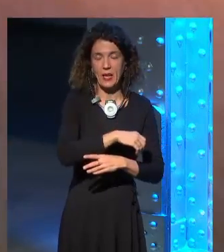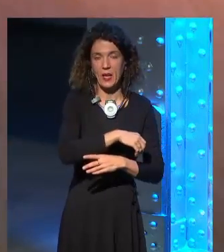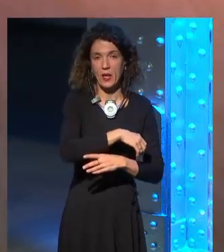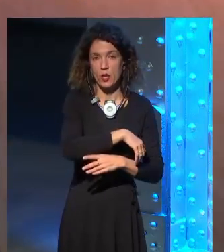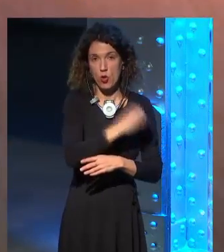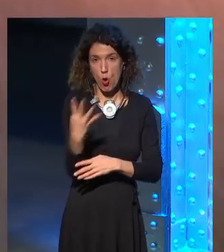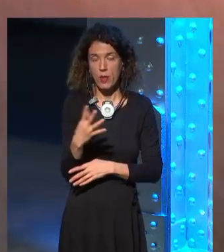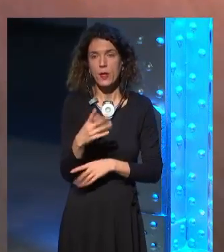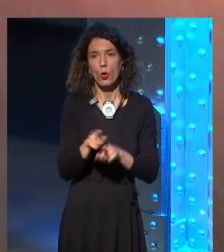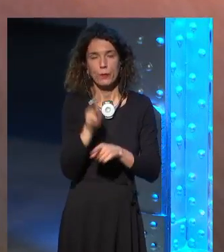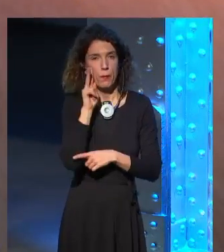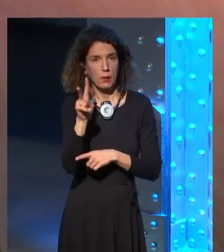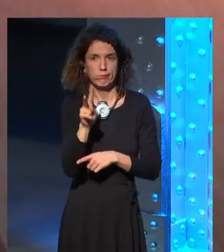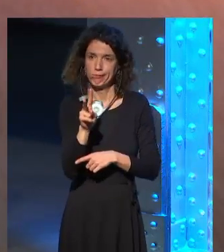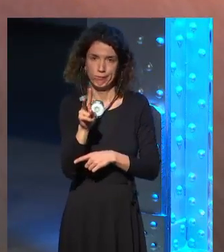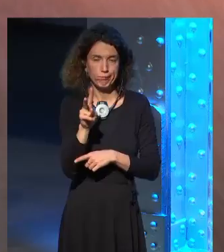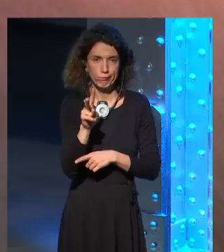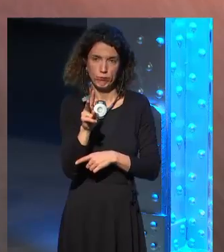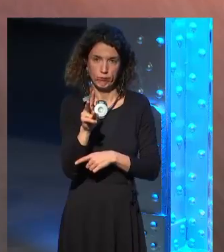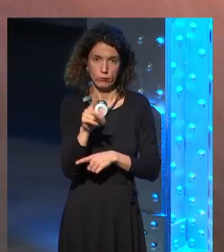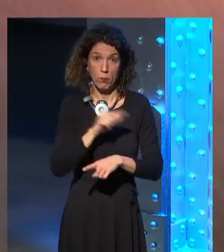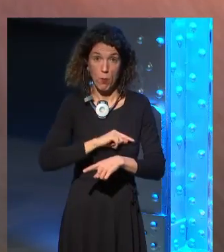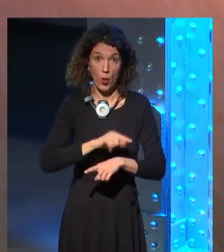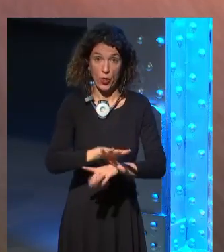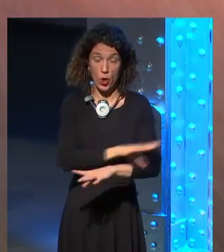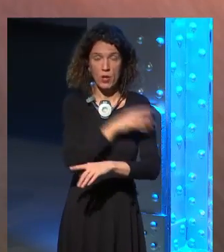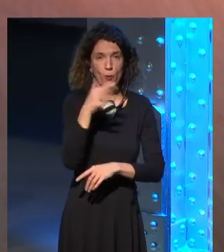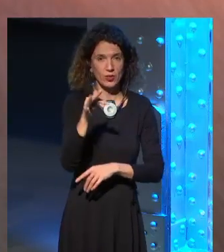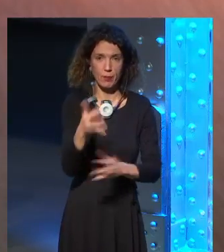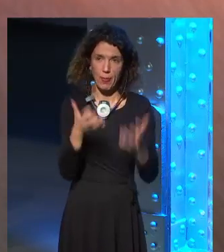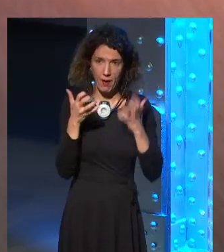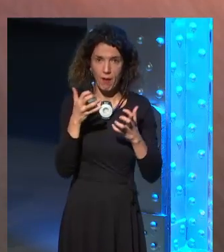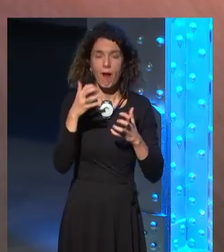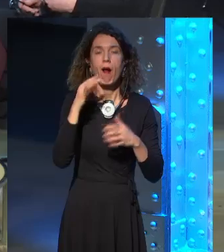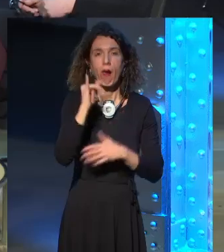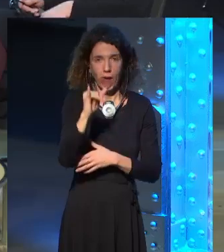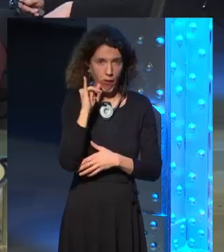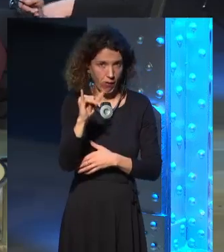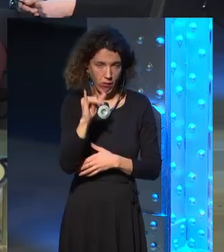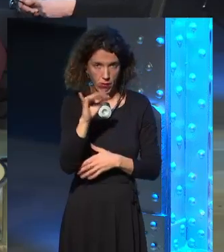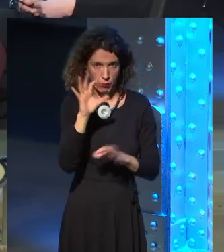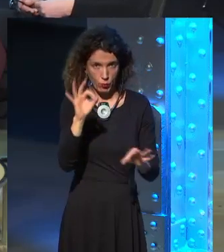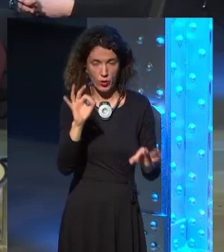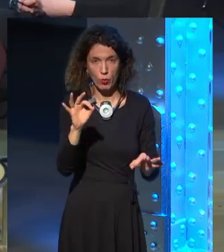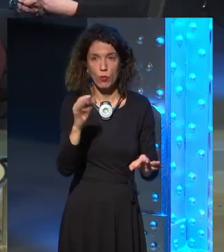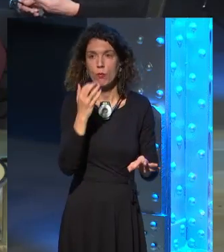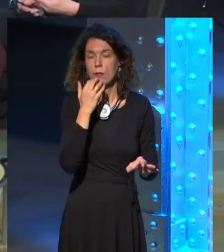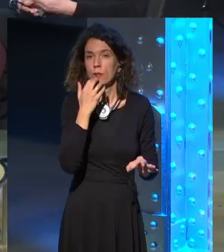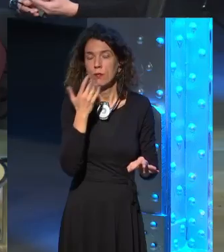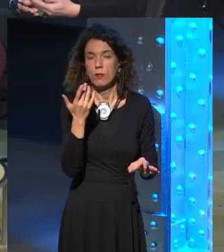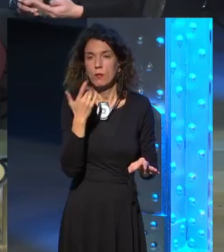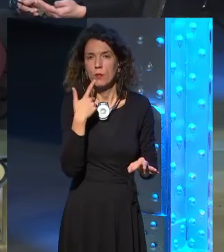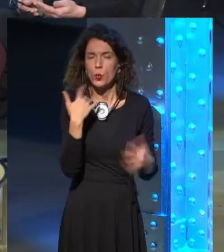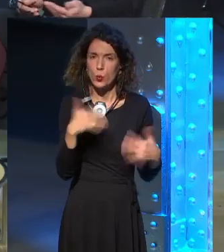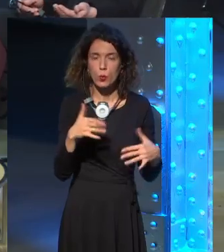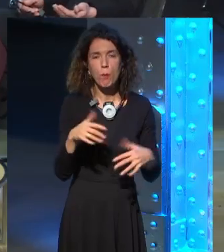that positive emotions or positive sentiments has. We do have a massive problem with health